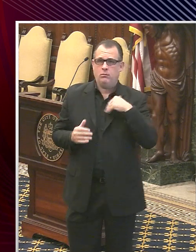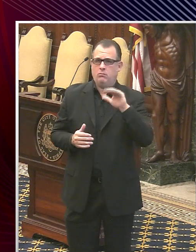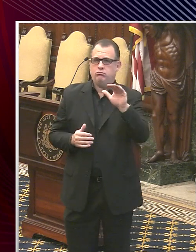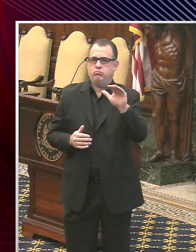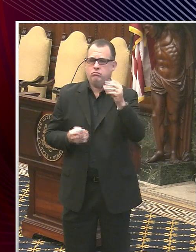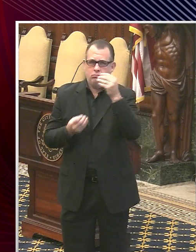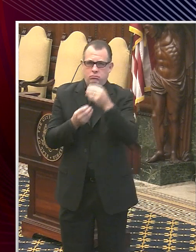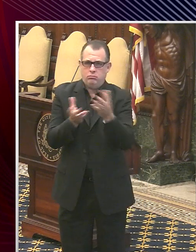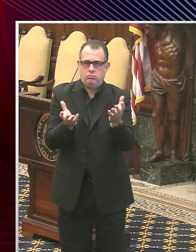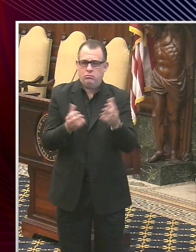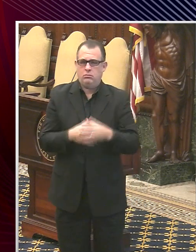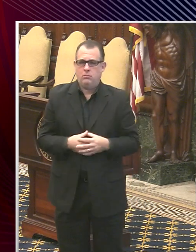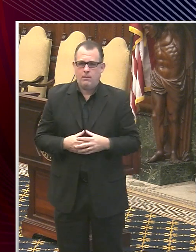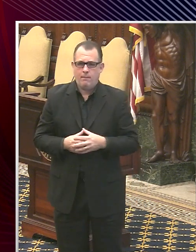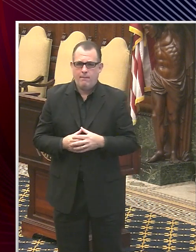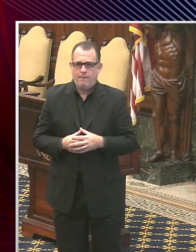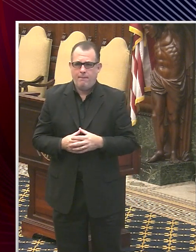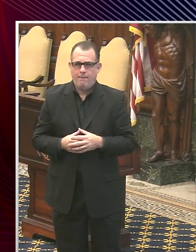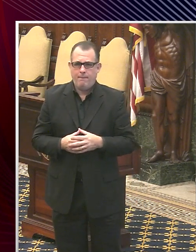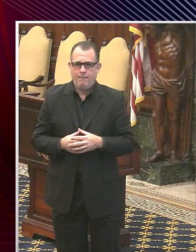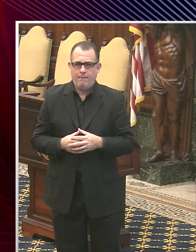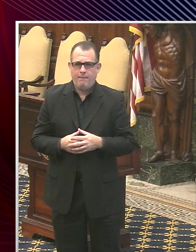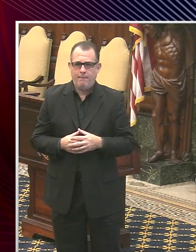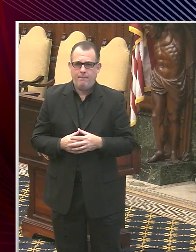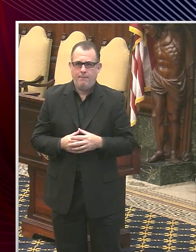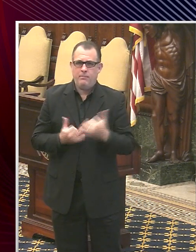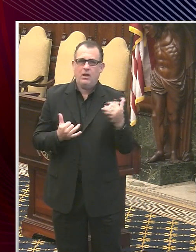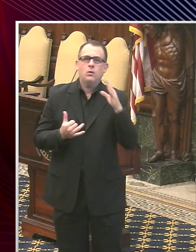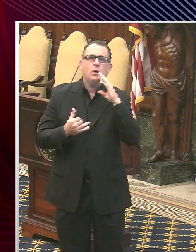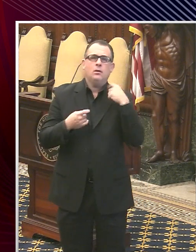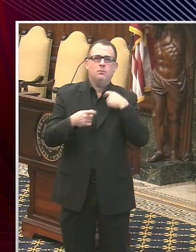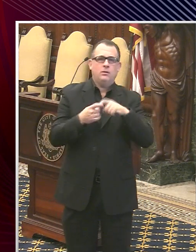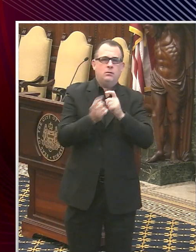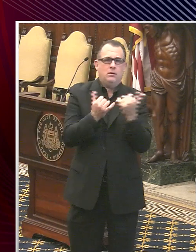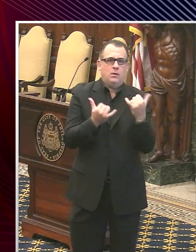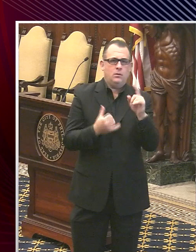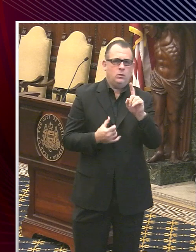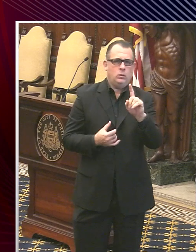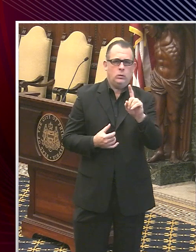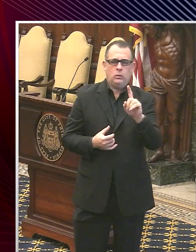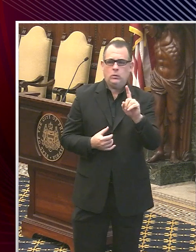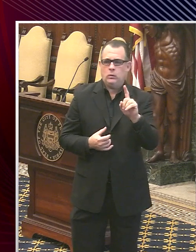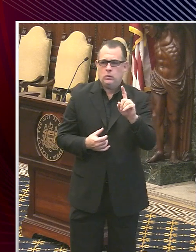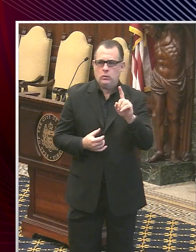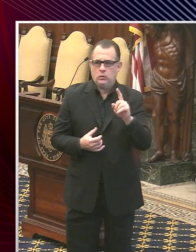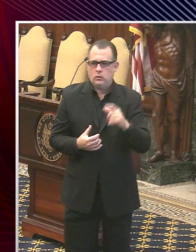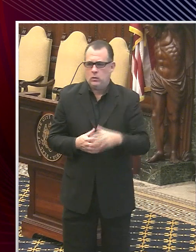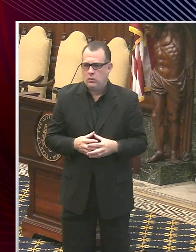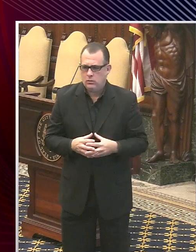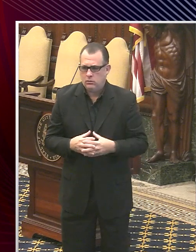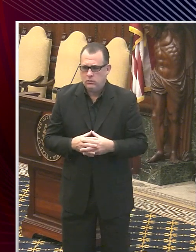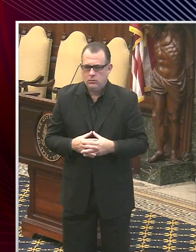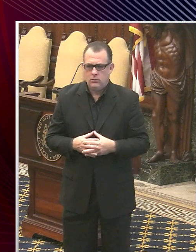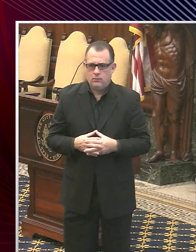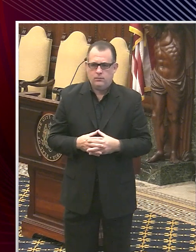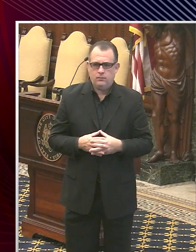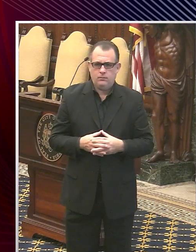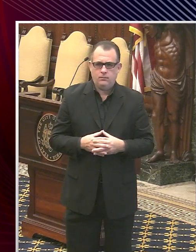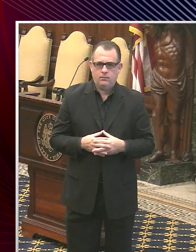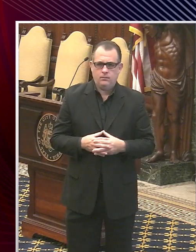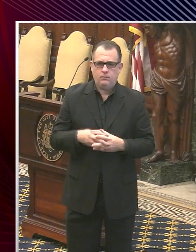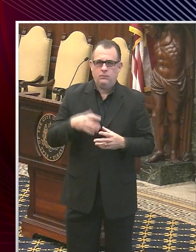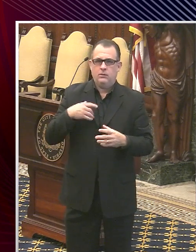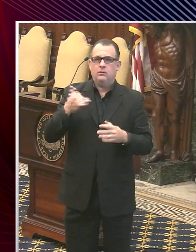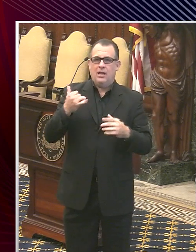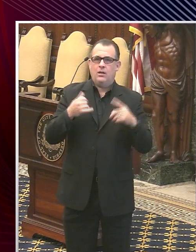comisionado Farley nos dice que las restricciones no incluyen el restringir las actividades de las barberías. Pero incluirían entonces reducir el